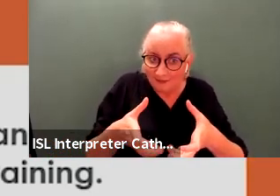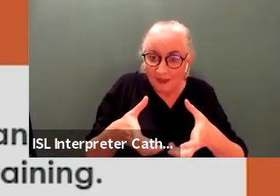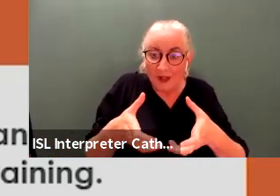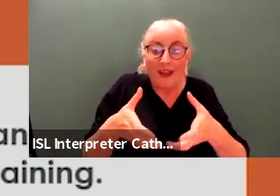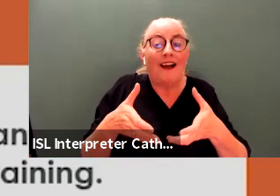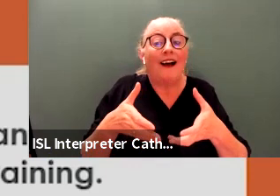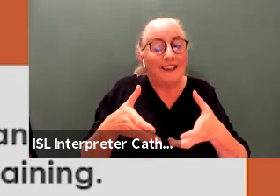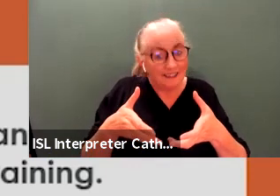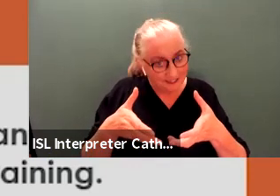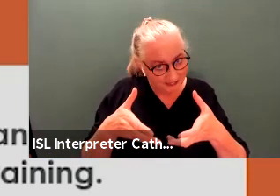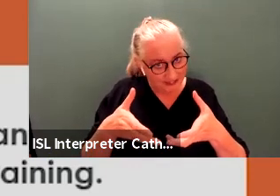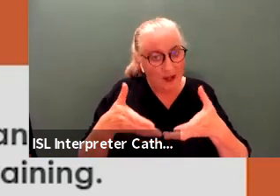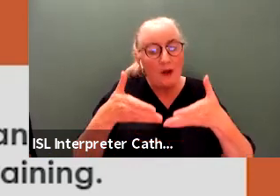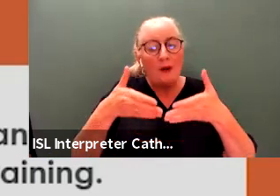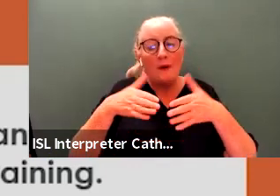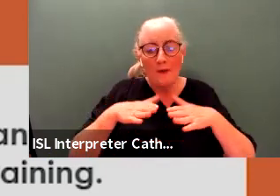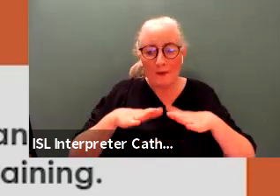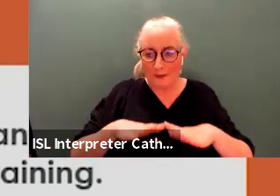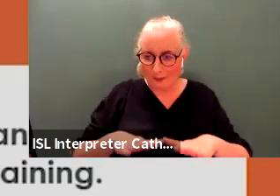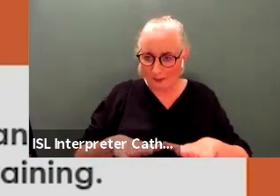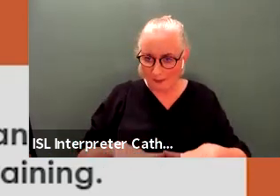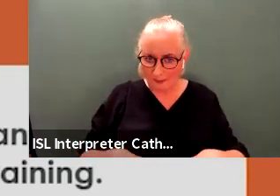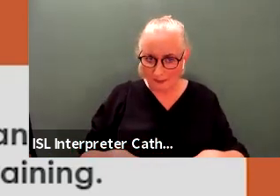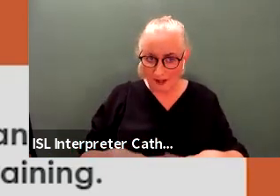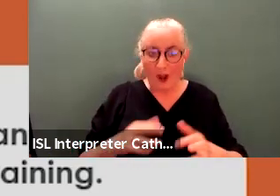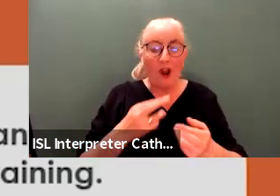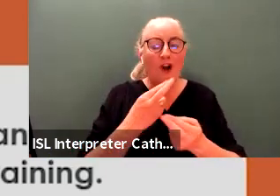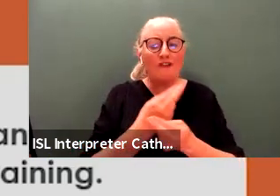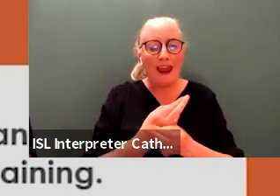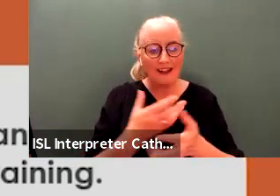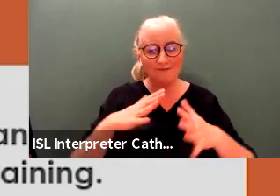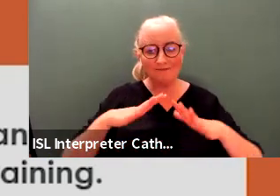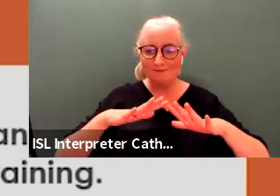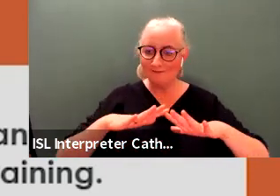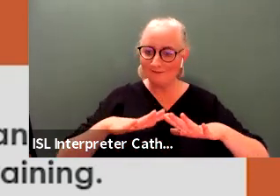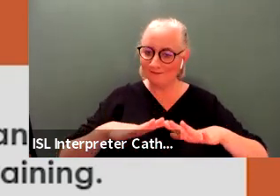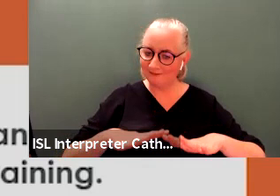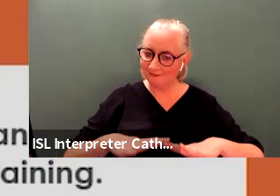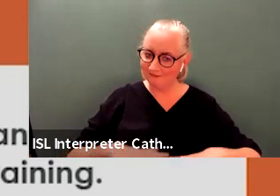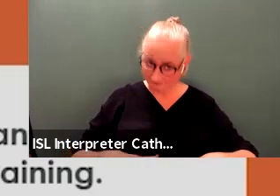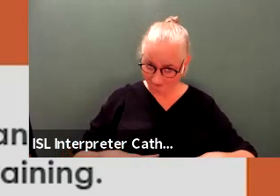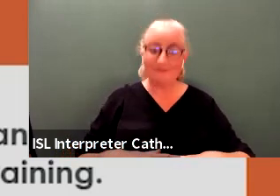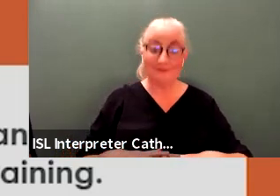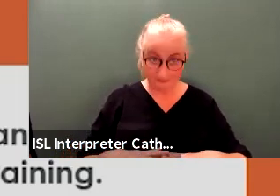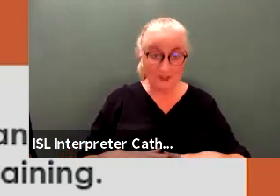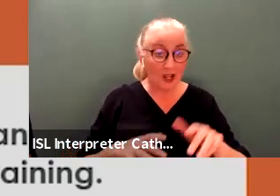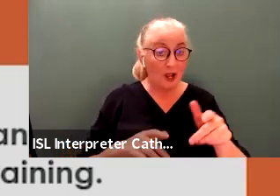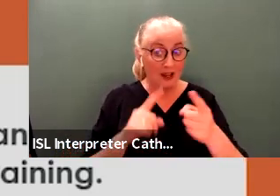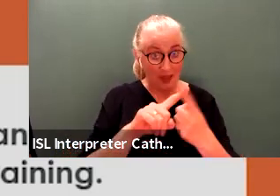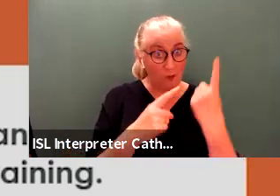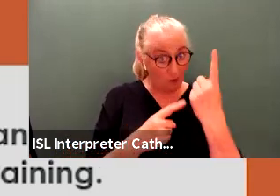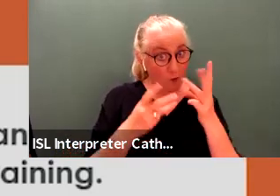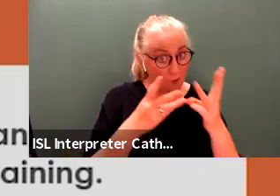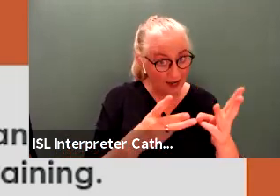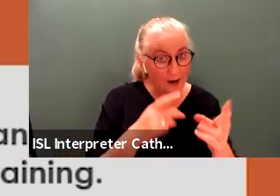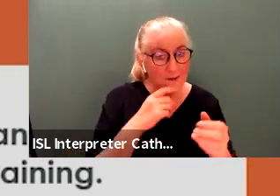Lovely, and breathe in and relax those muscles. Fabulous. Another way,